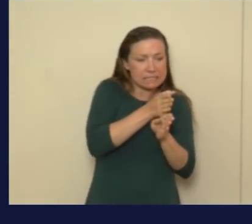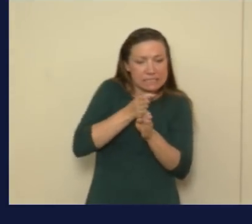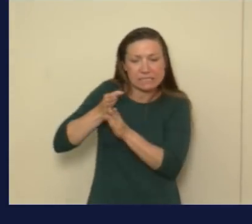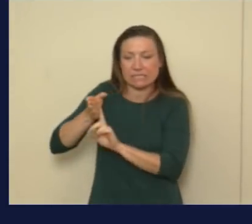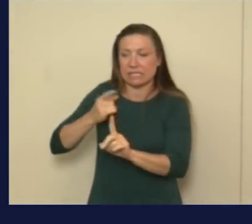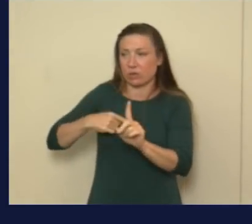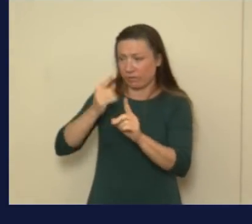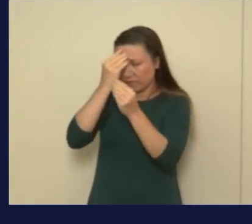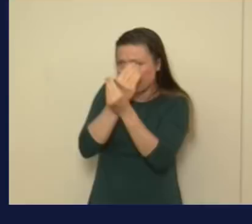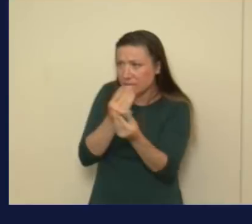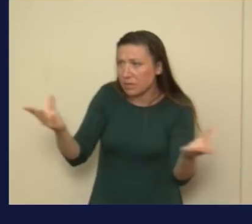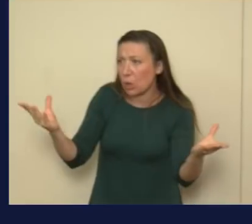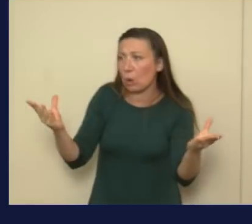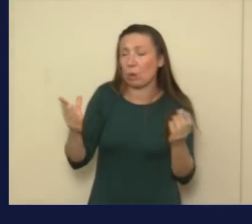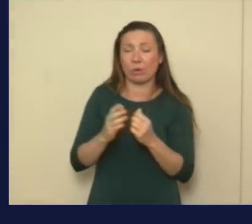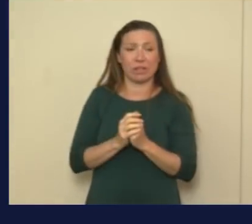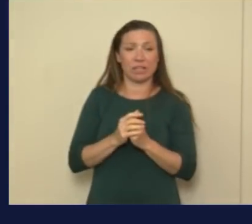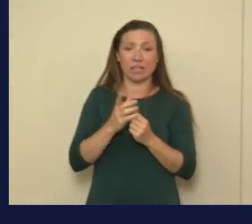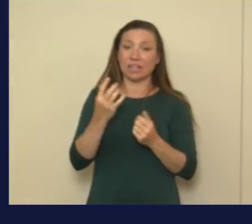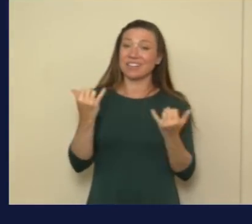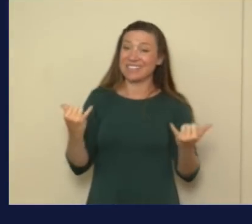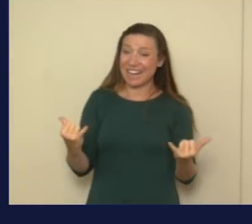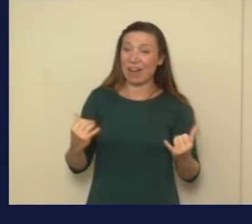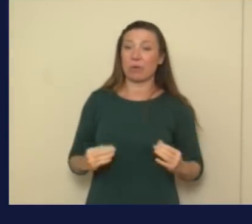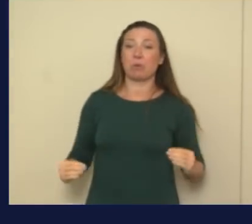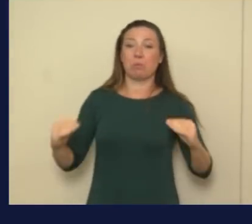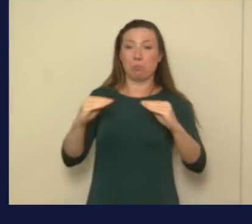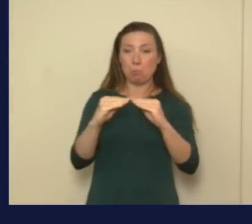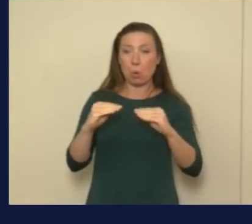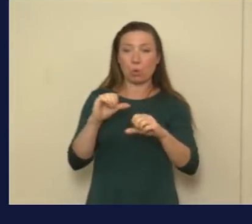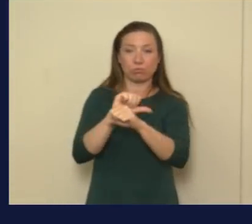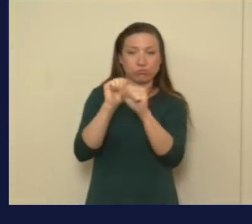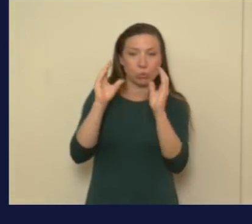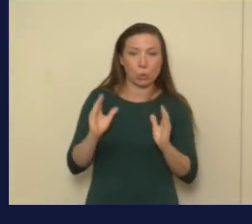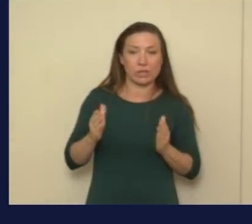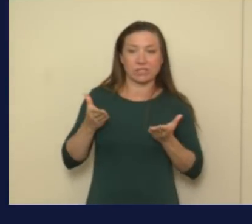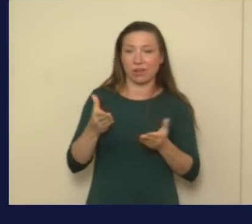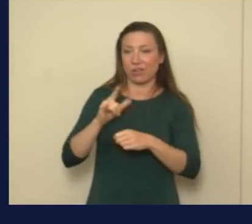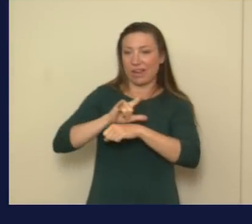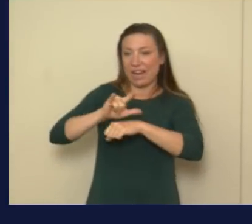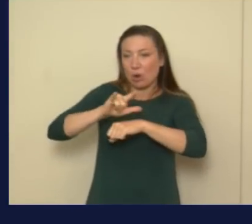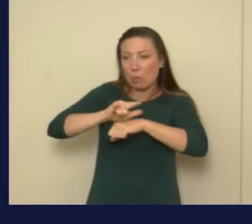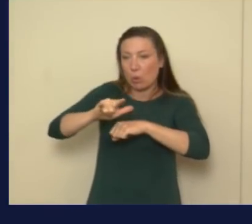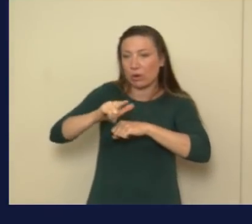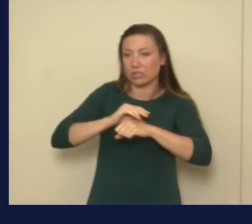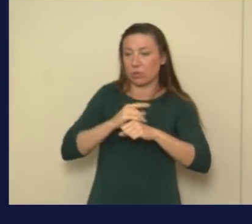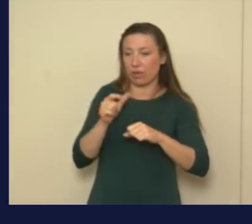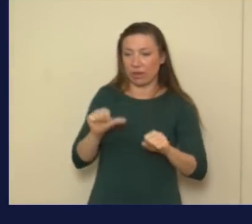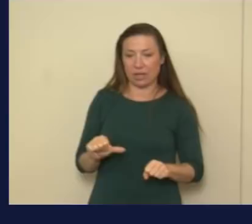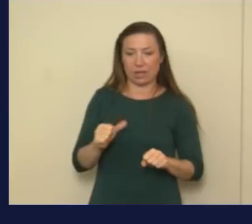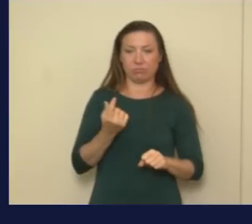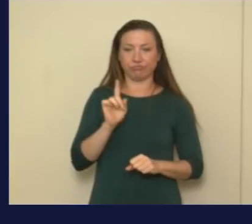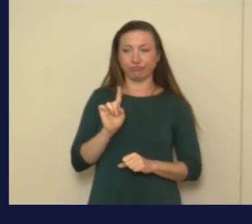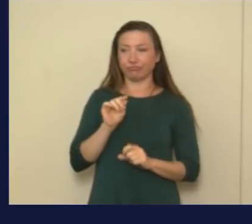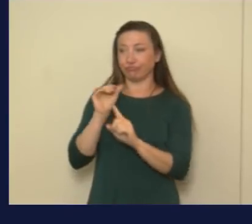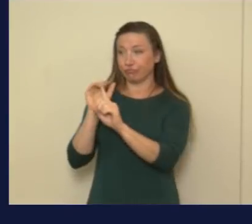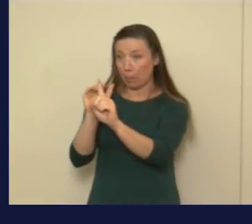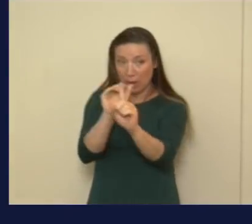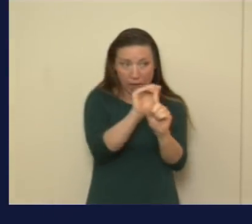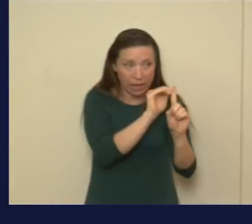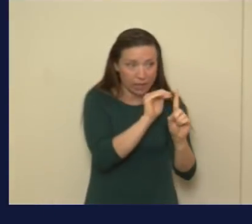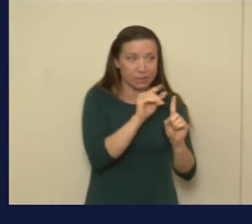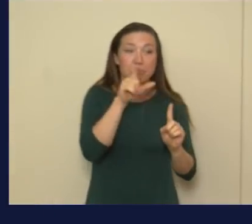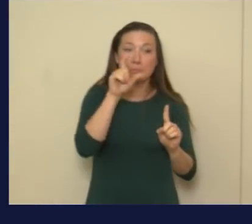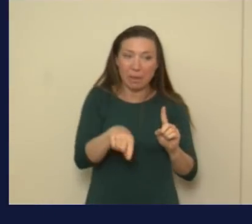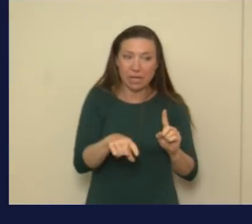enforce our staffing at the airports to remind travelers that they have to meet a 14-day quarantine, and we're going to work even with our